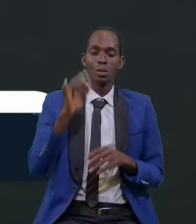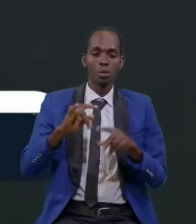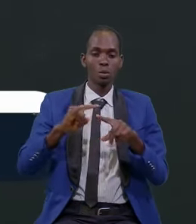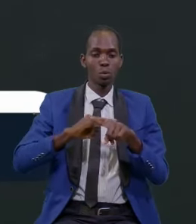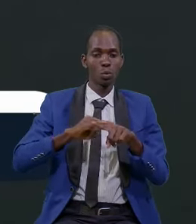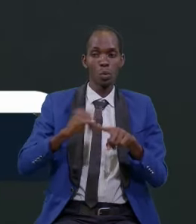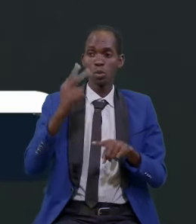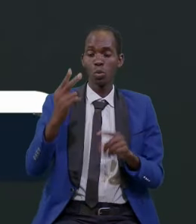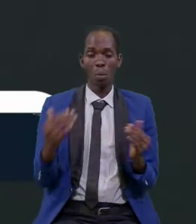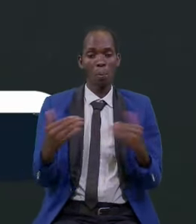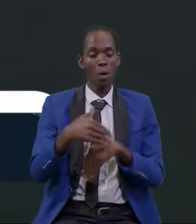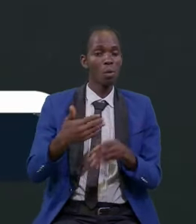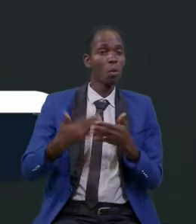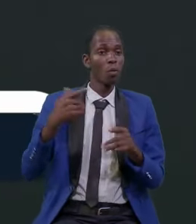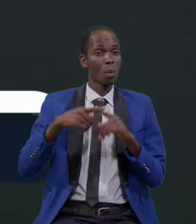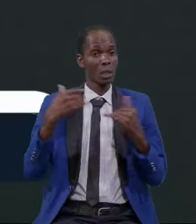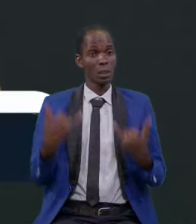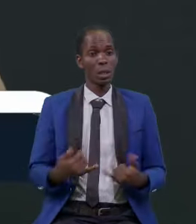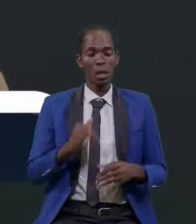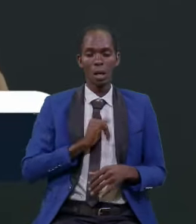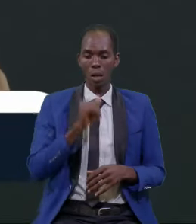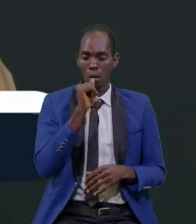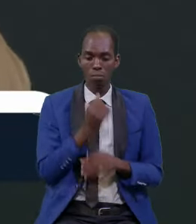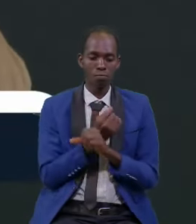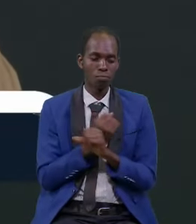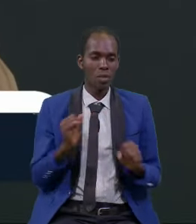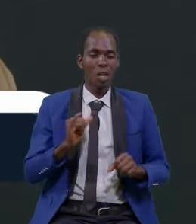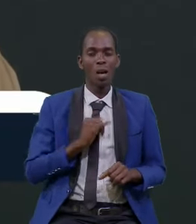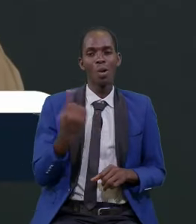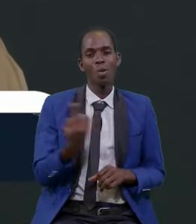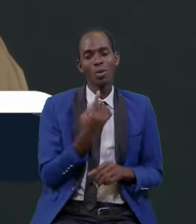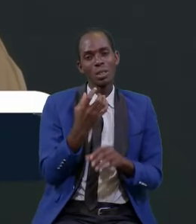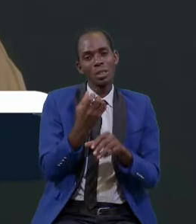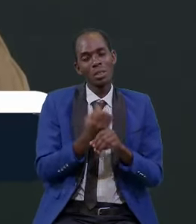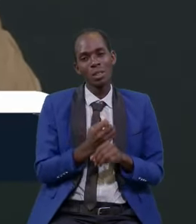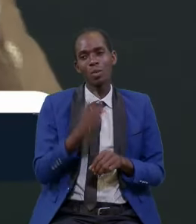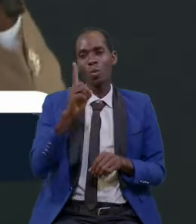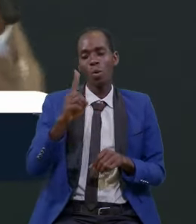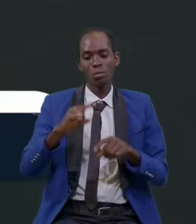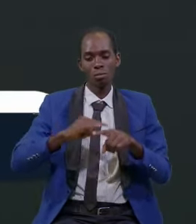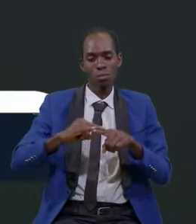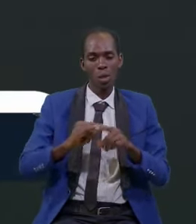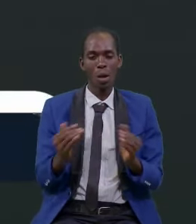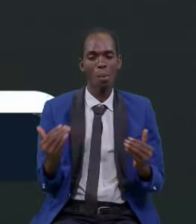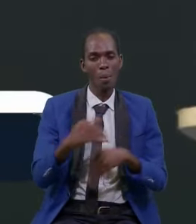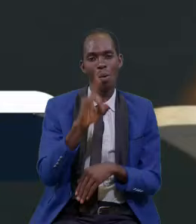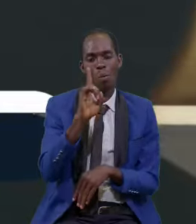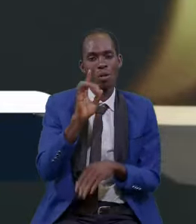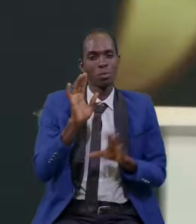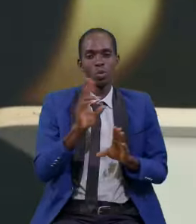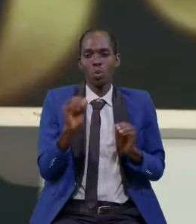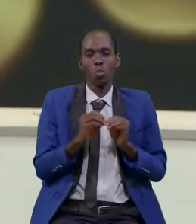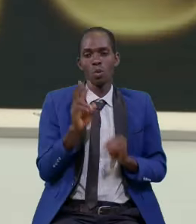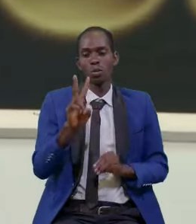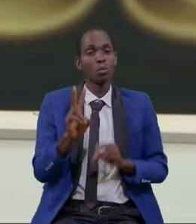I'm born again now, and I only smoke 1/2 of a packet. Nothing like that, nothing like that. He is Savior